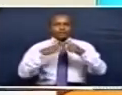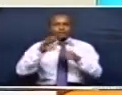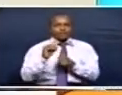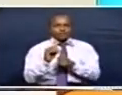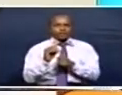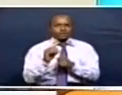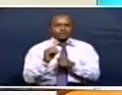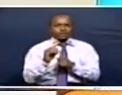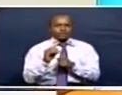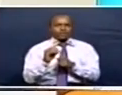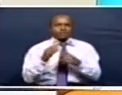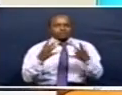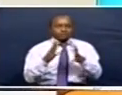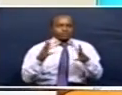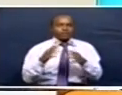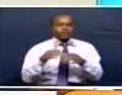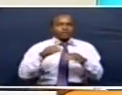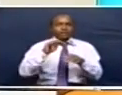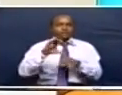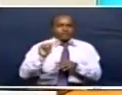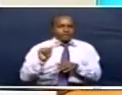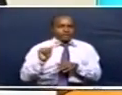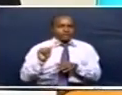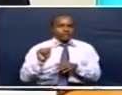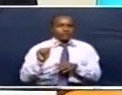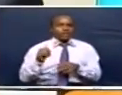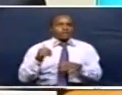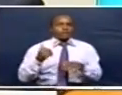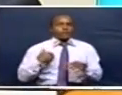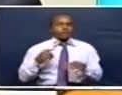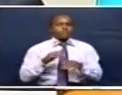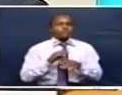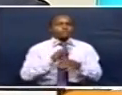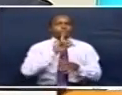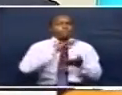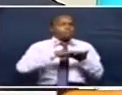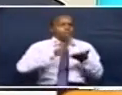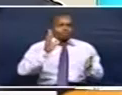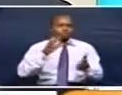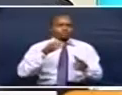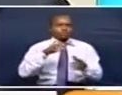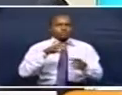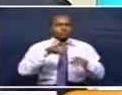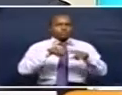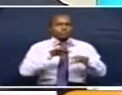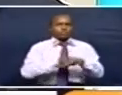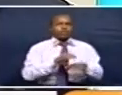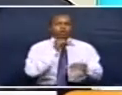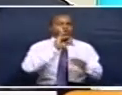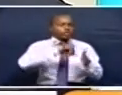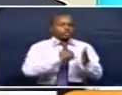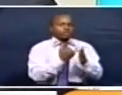is it 18 something members of County Assembly. There's more at stake here. It's not just Uhuru and